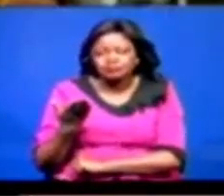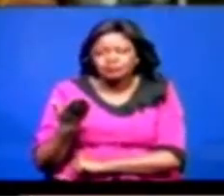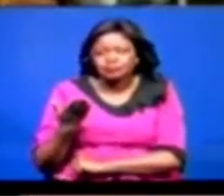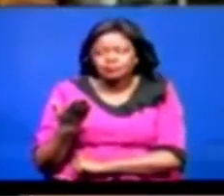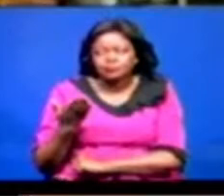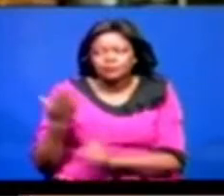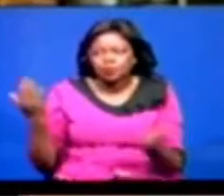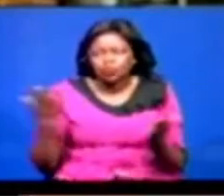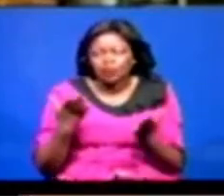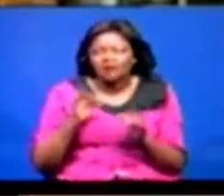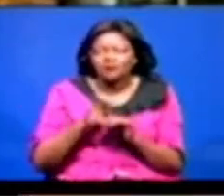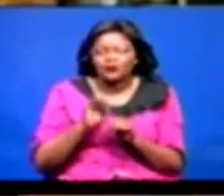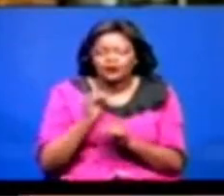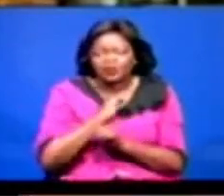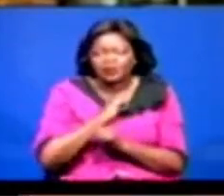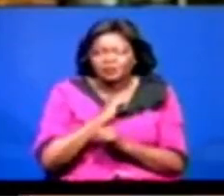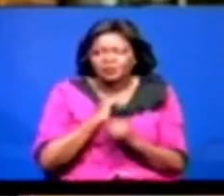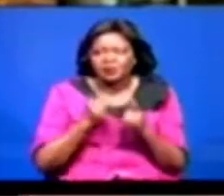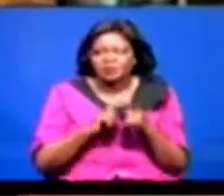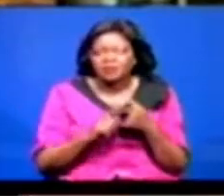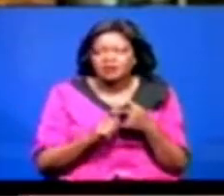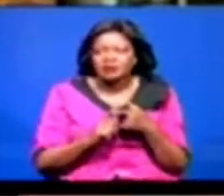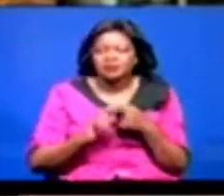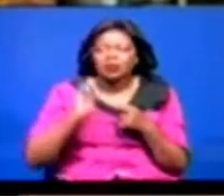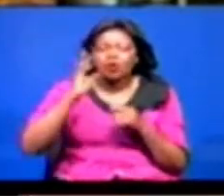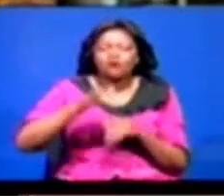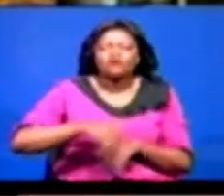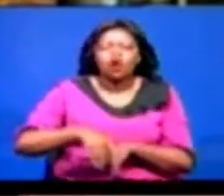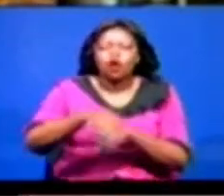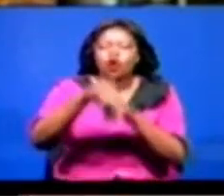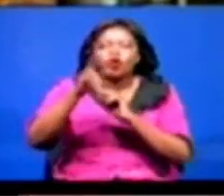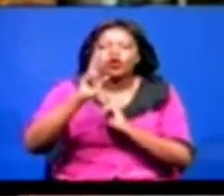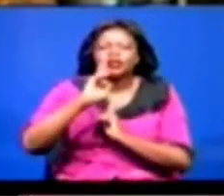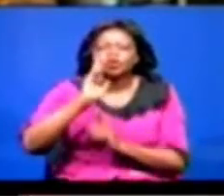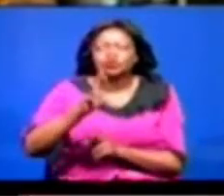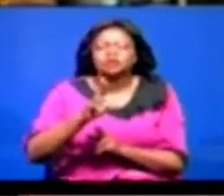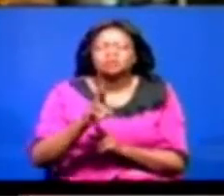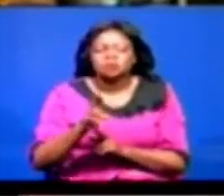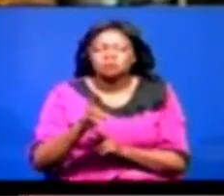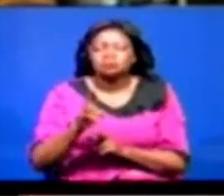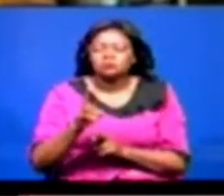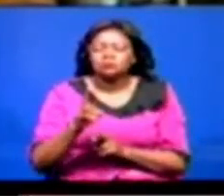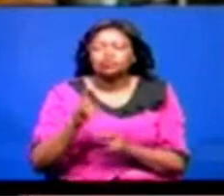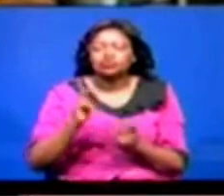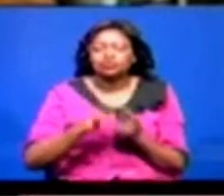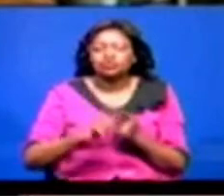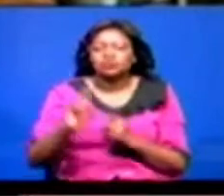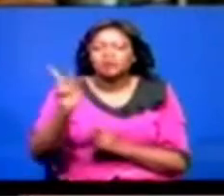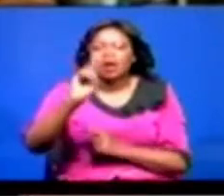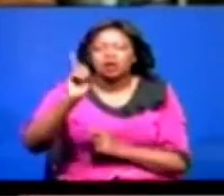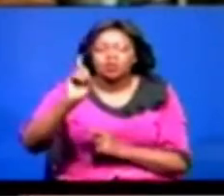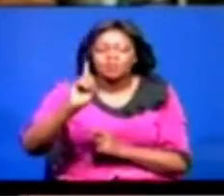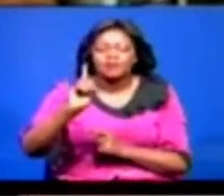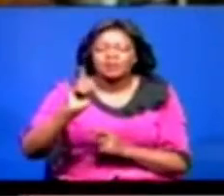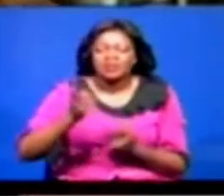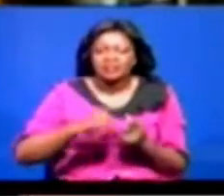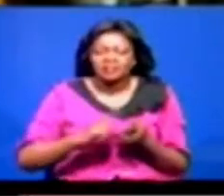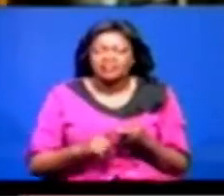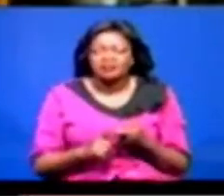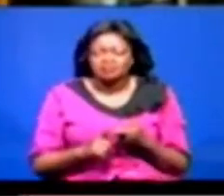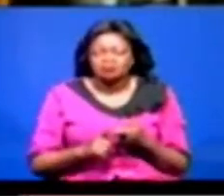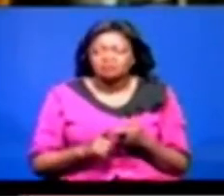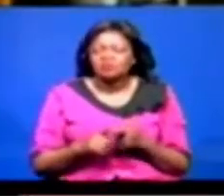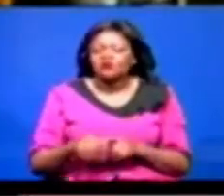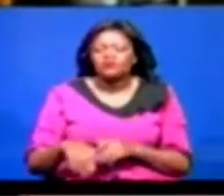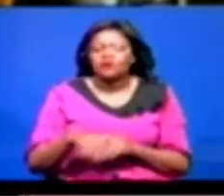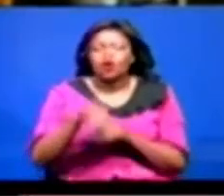where I vote, I would be able to follow those results all the way to Nairobi and take account and follow. If at all